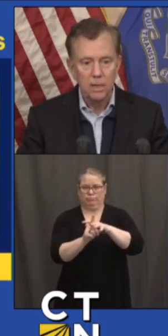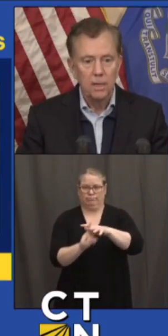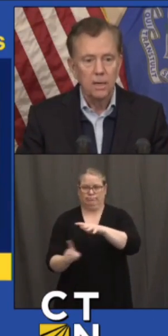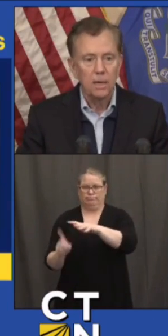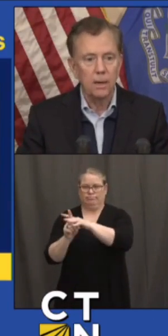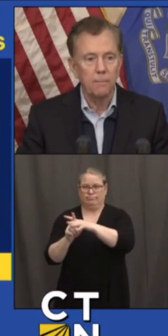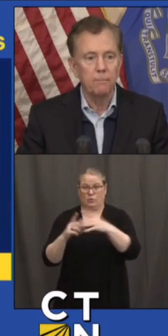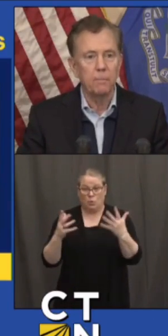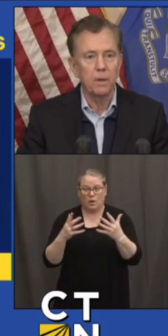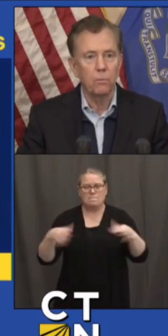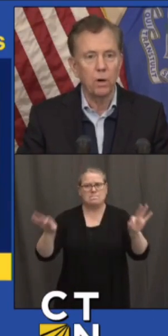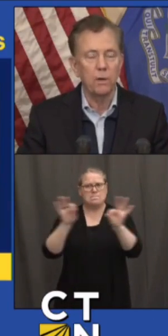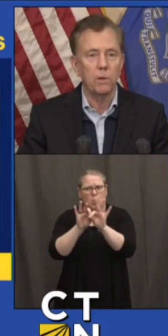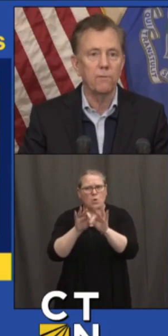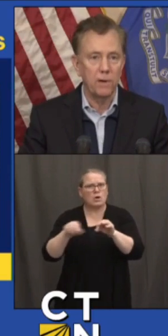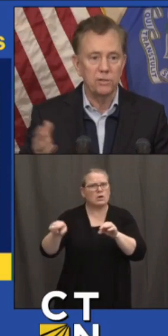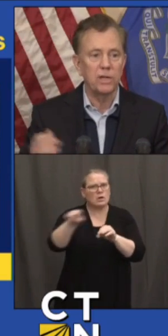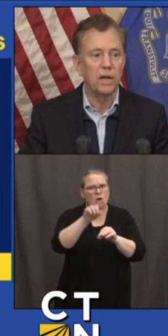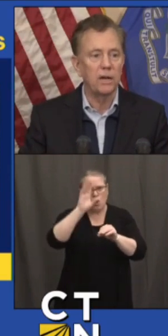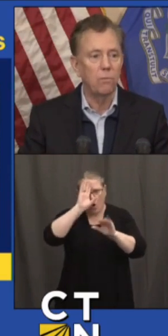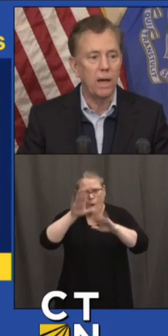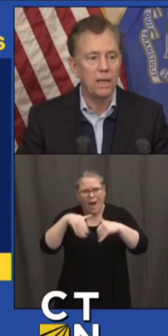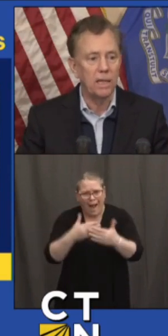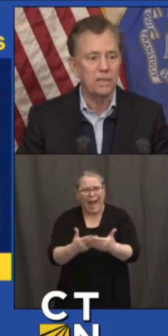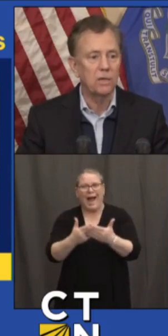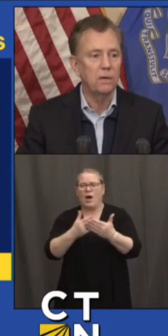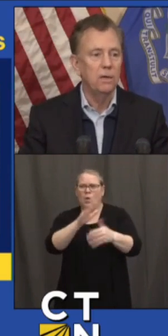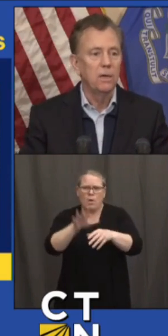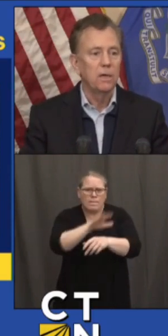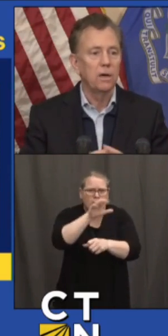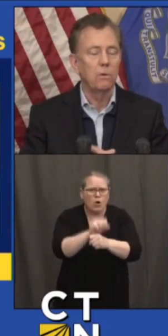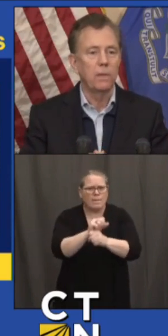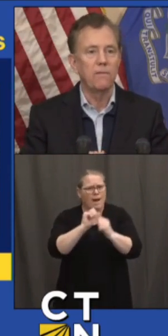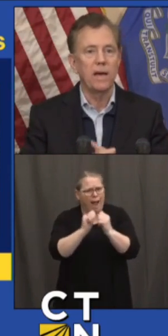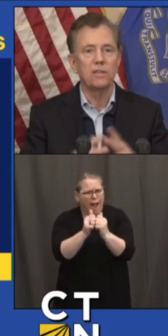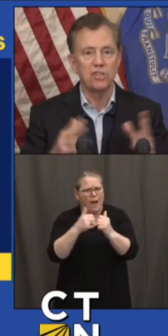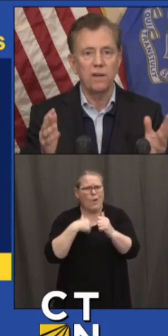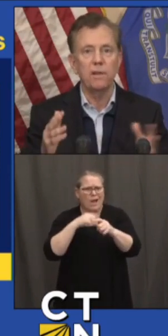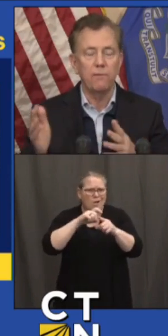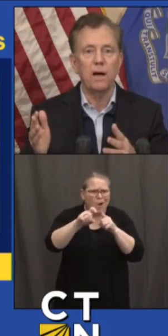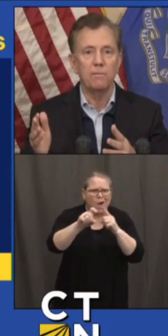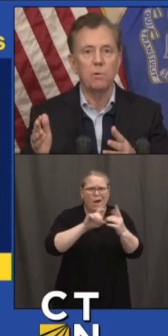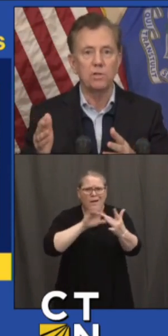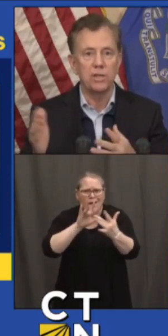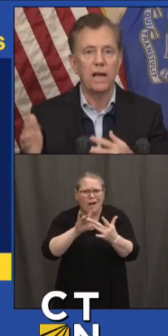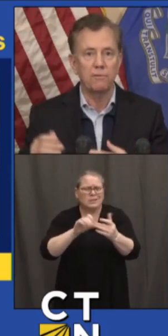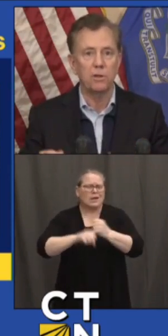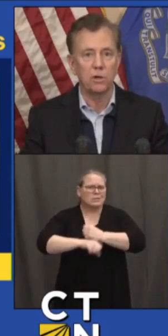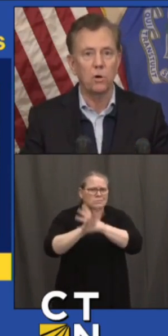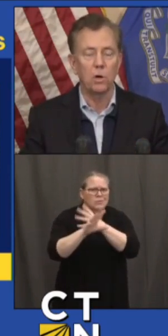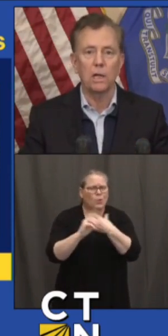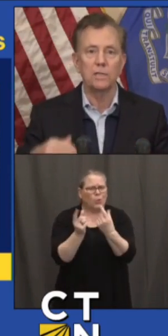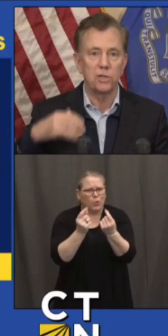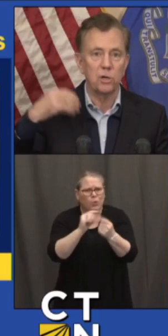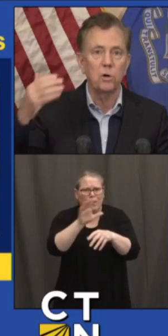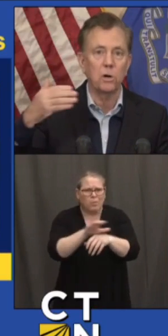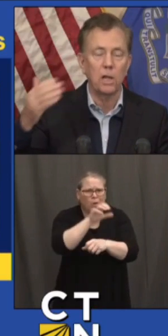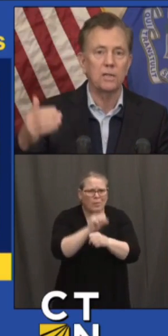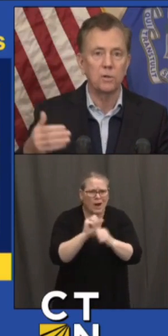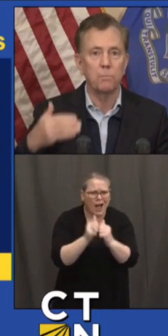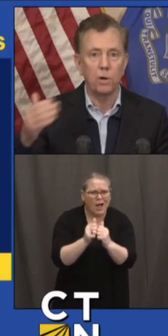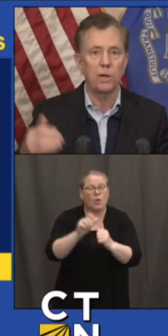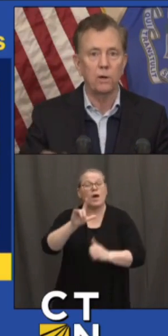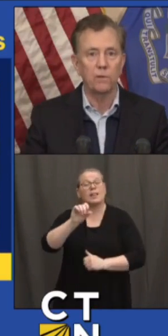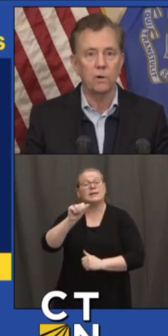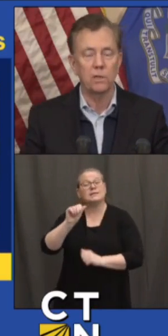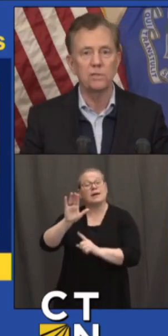Max. Working with our friends at United Way and Lisa, you know, they've added 75 more staff to their call lines. Their call